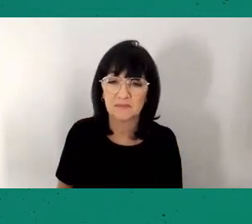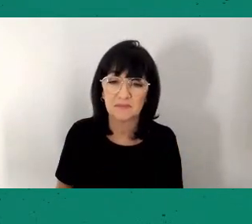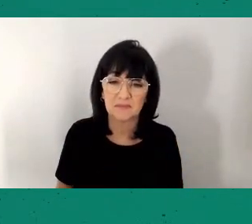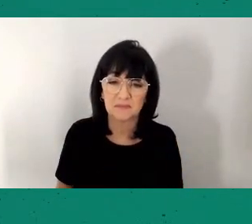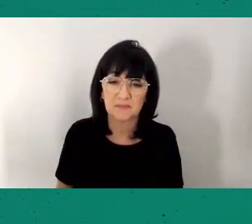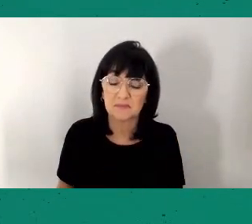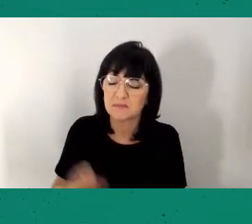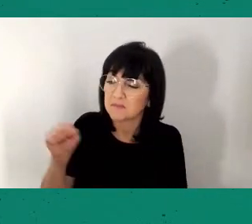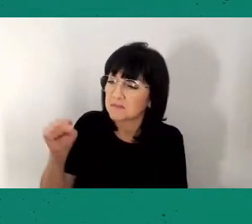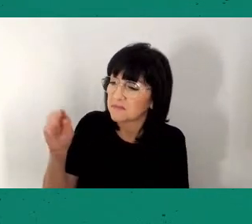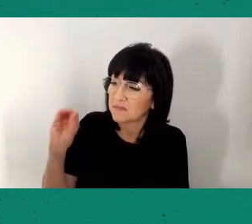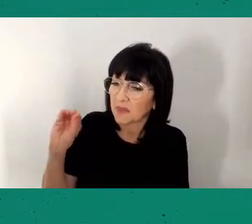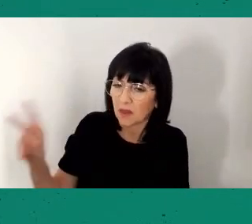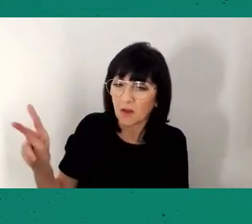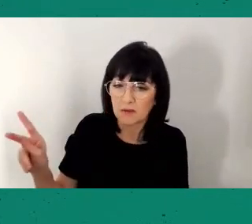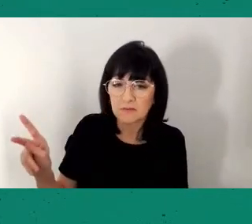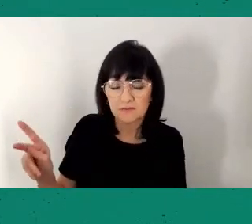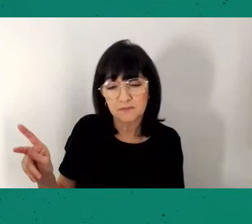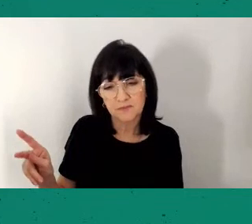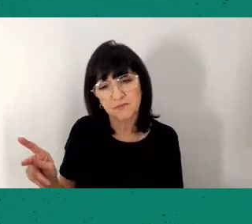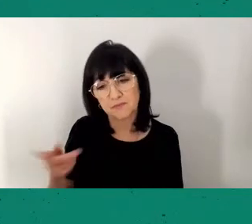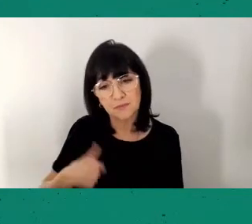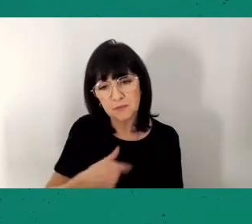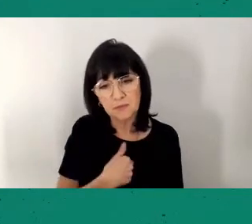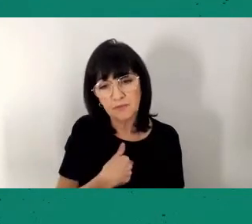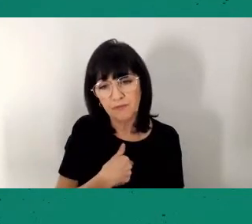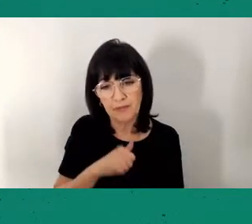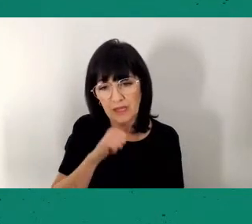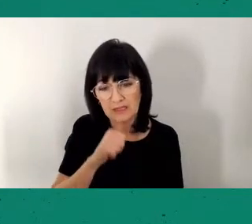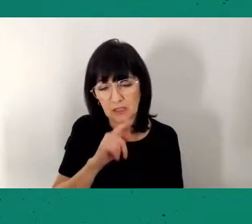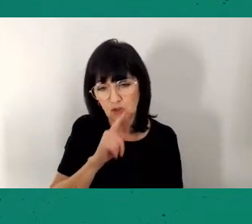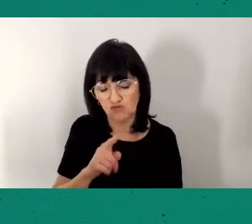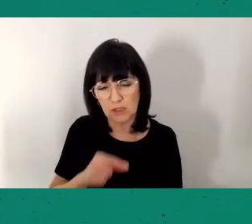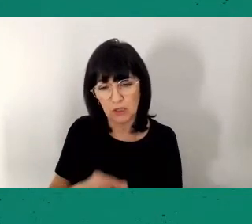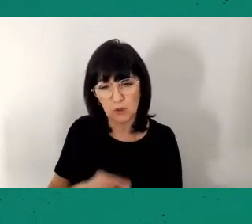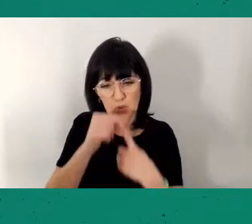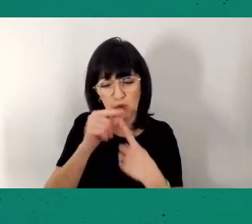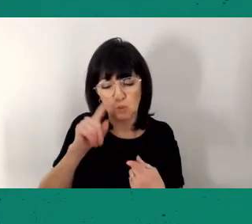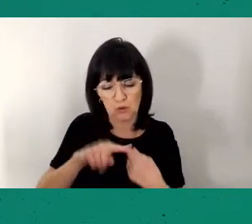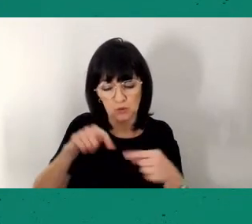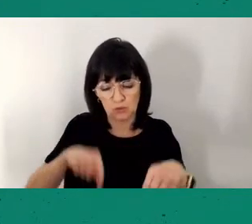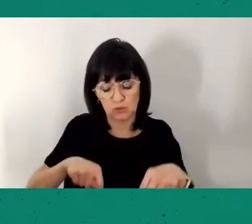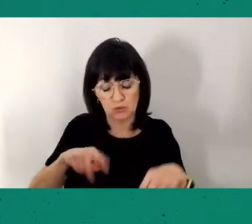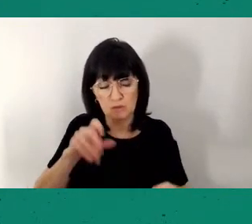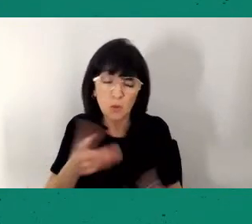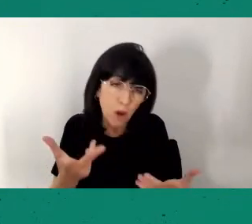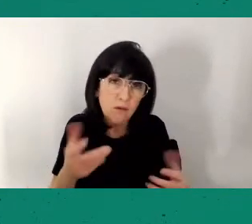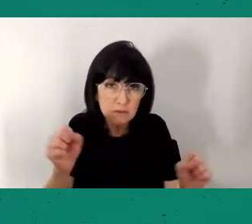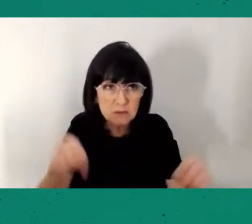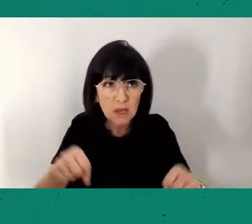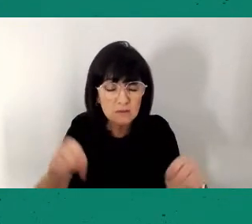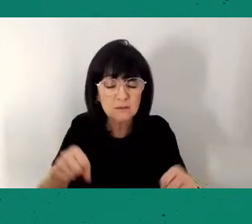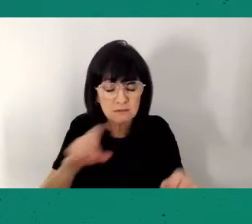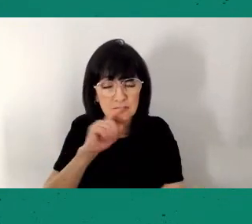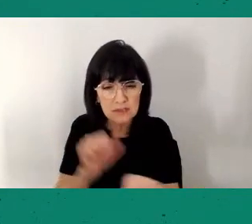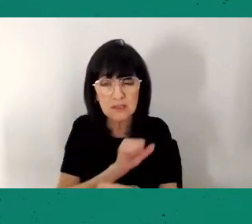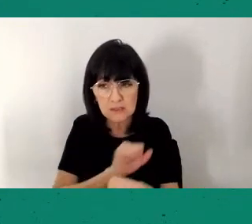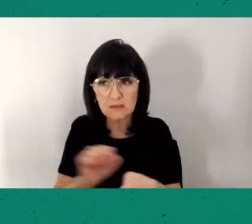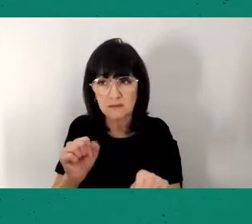It's not necessarily unique to Delaware. Well, yeah, it is. It